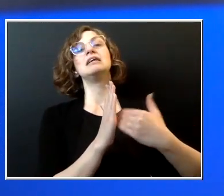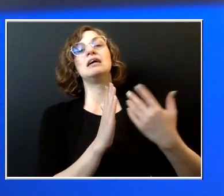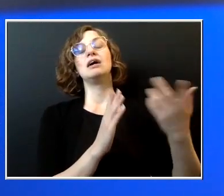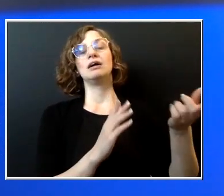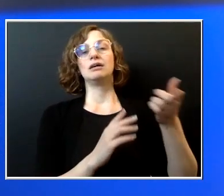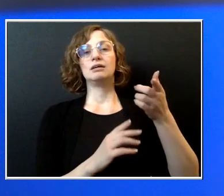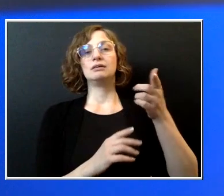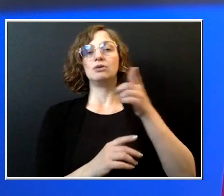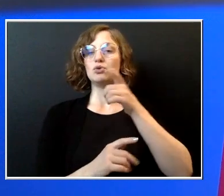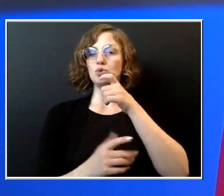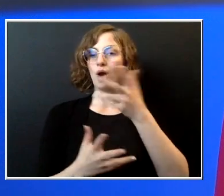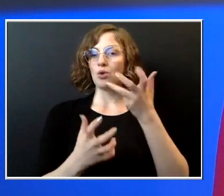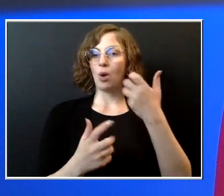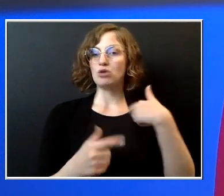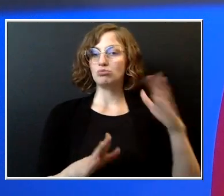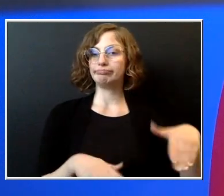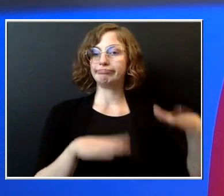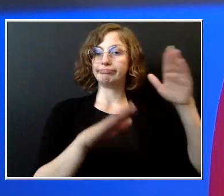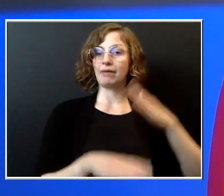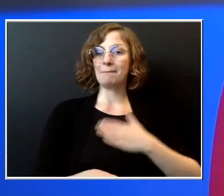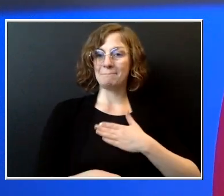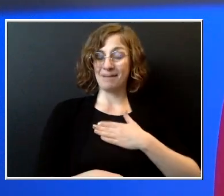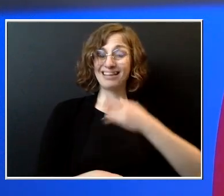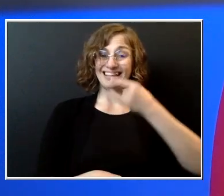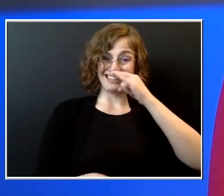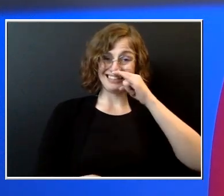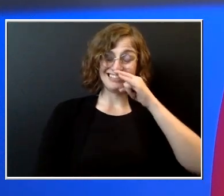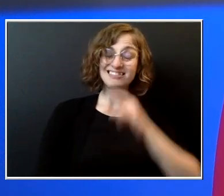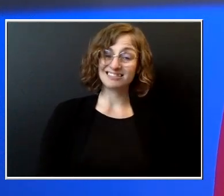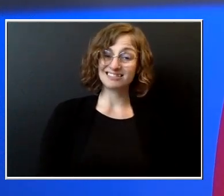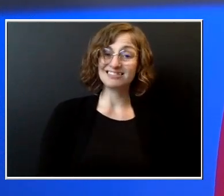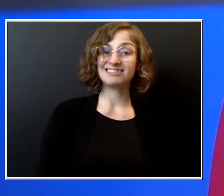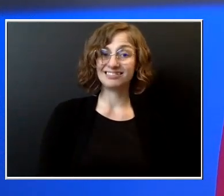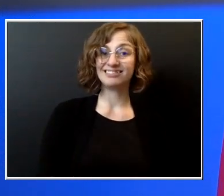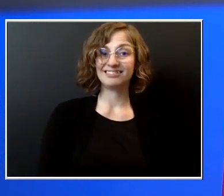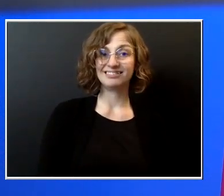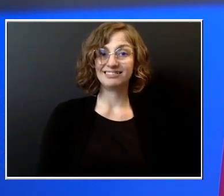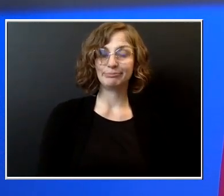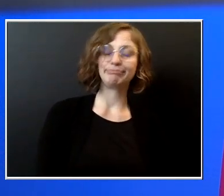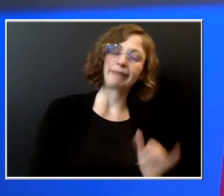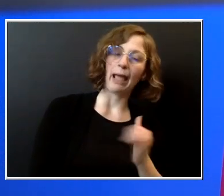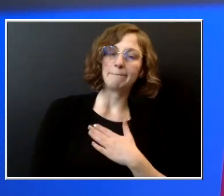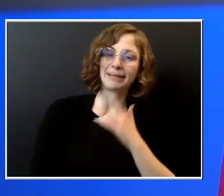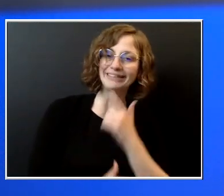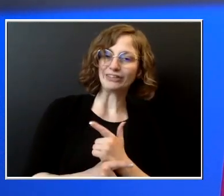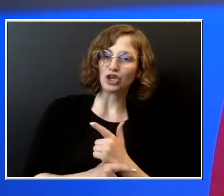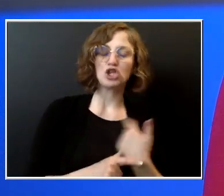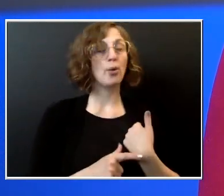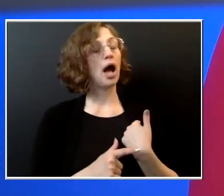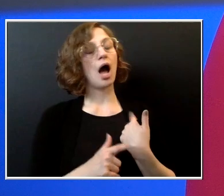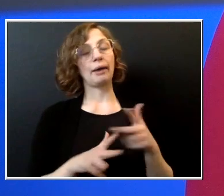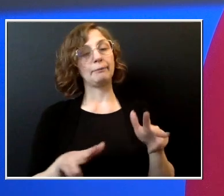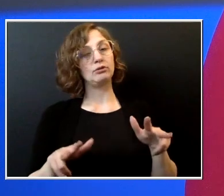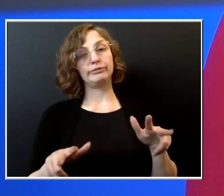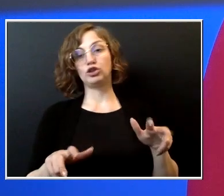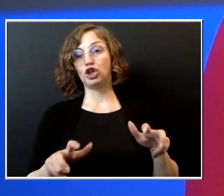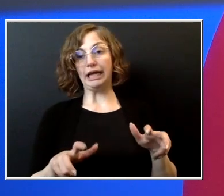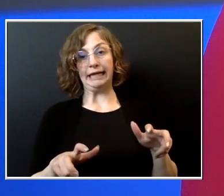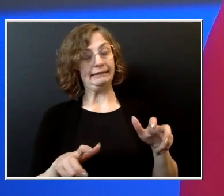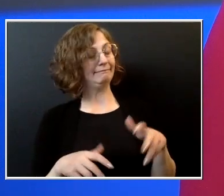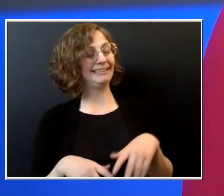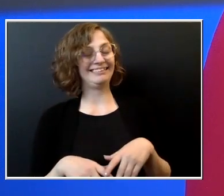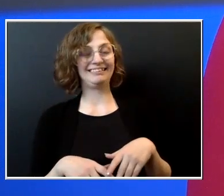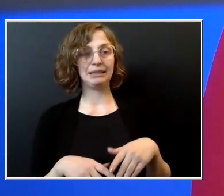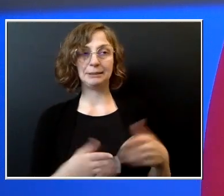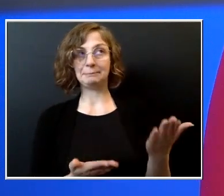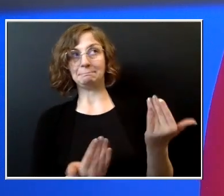my kids. So I'm greedy. And I took that opportunity to invite them down to help take